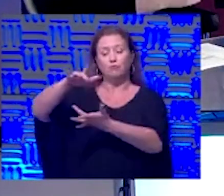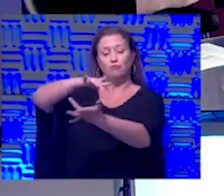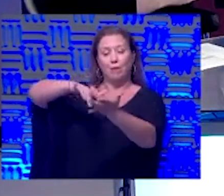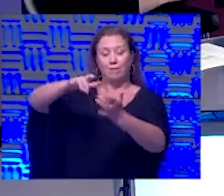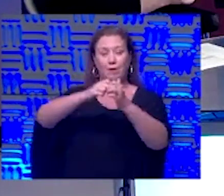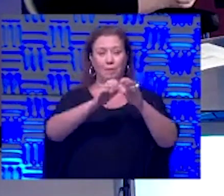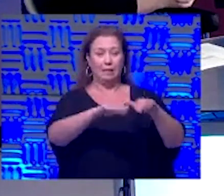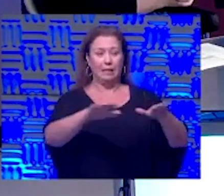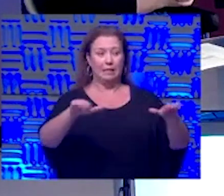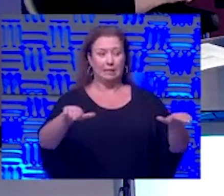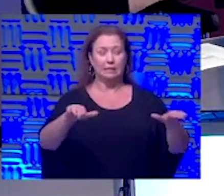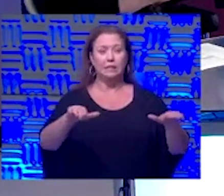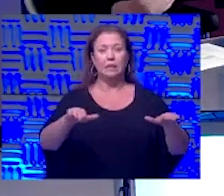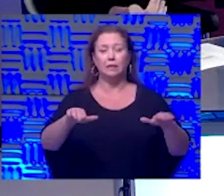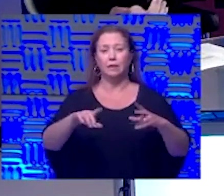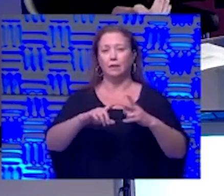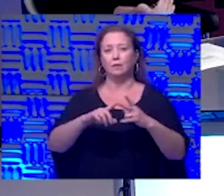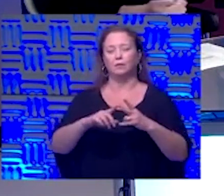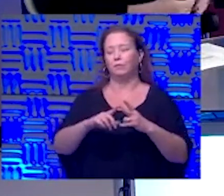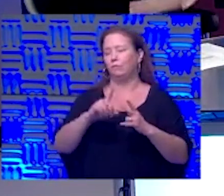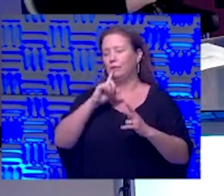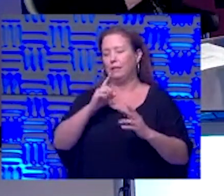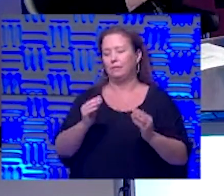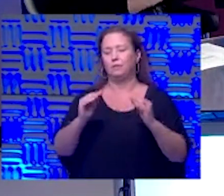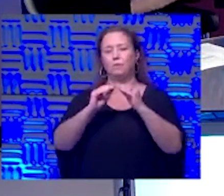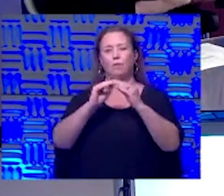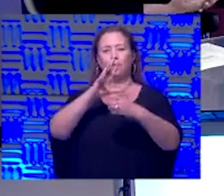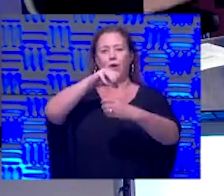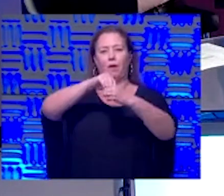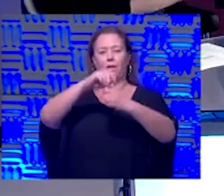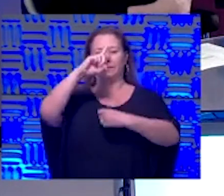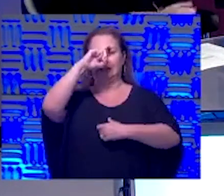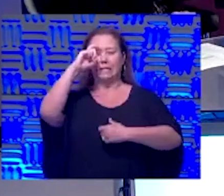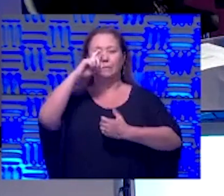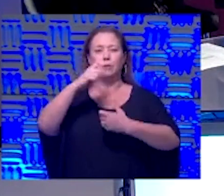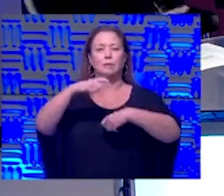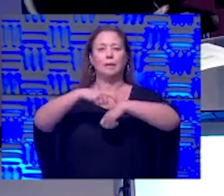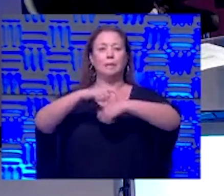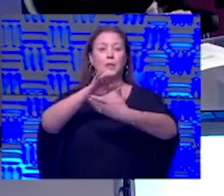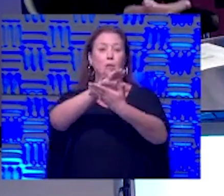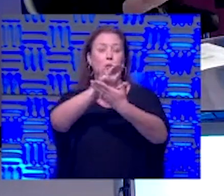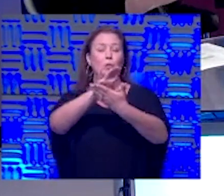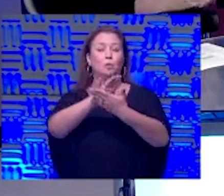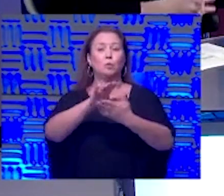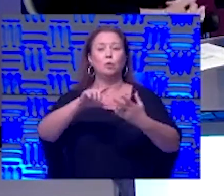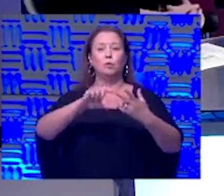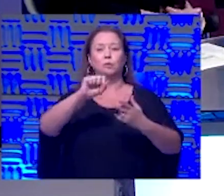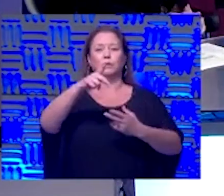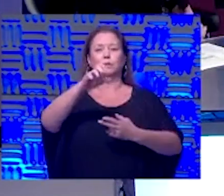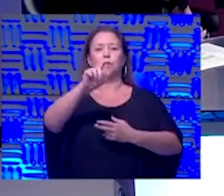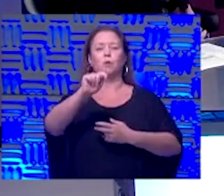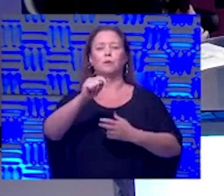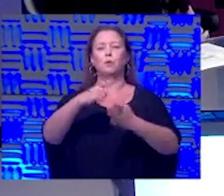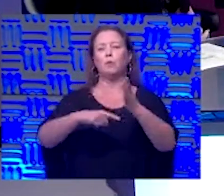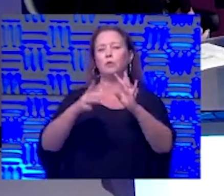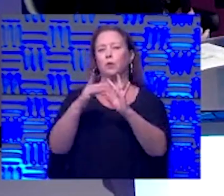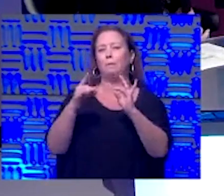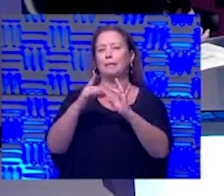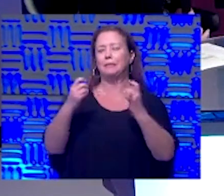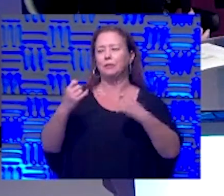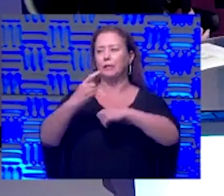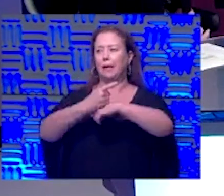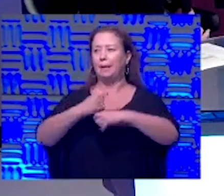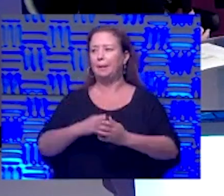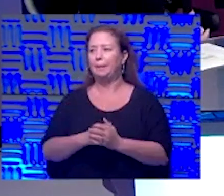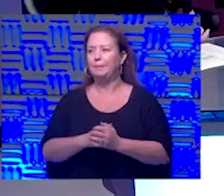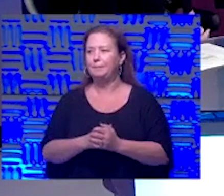with kids, but there's so much more when it comes to kids. We're in the middle of summer. We've got school looming, sports. What's your message today? Well,